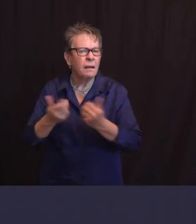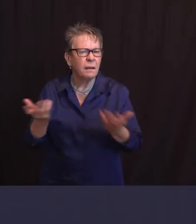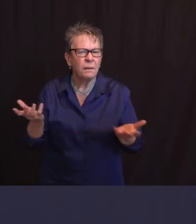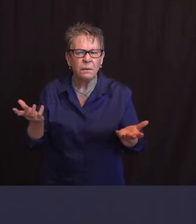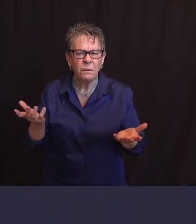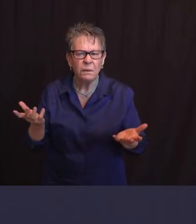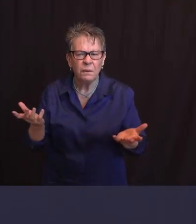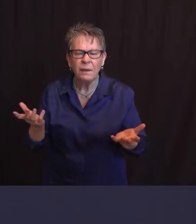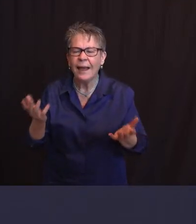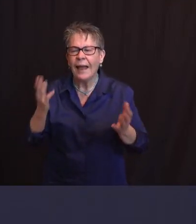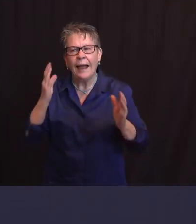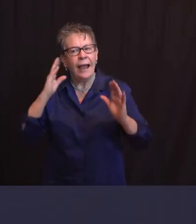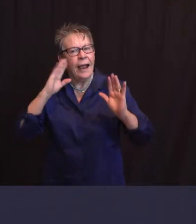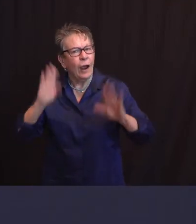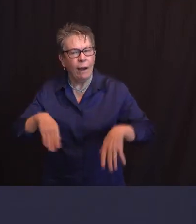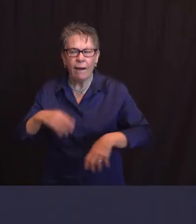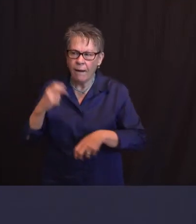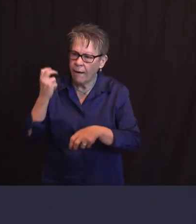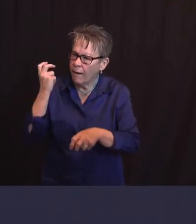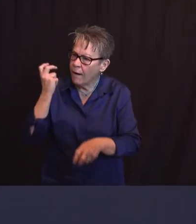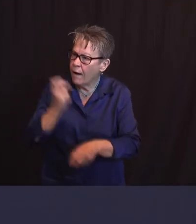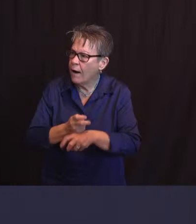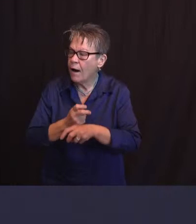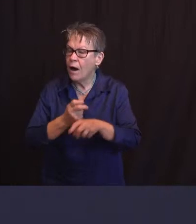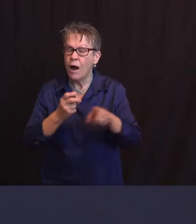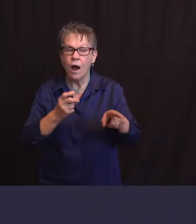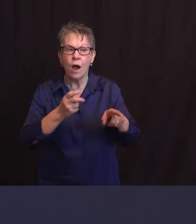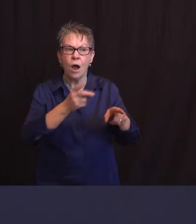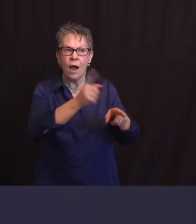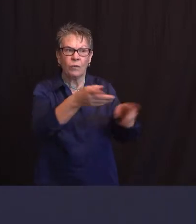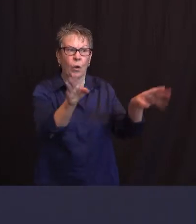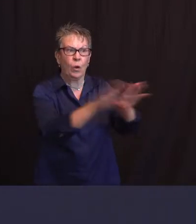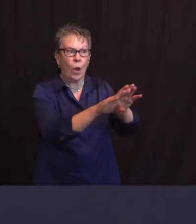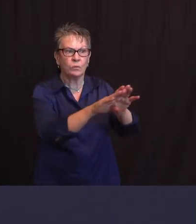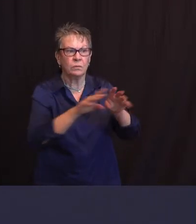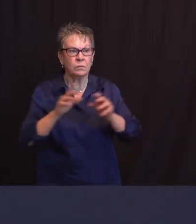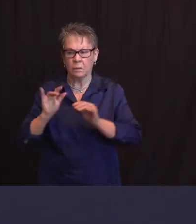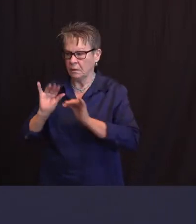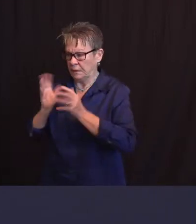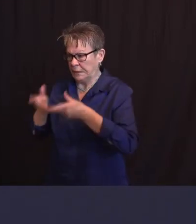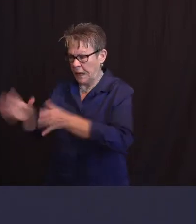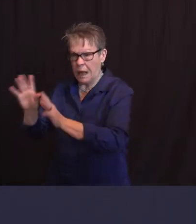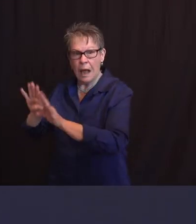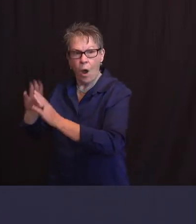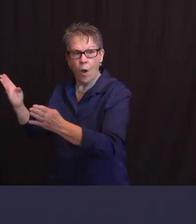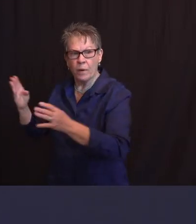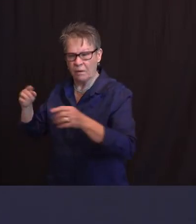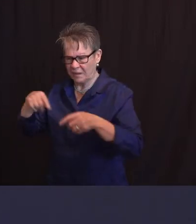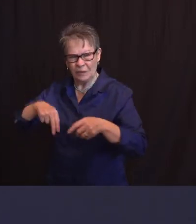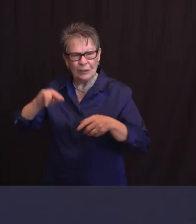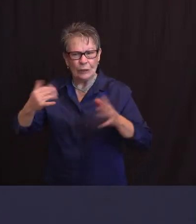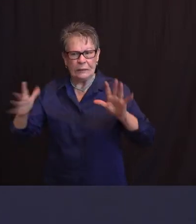least suggested, that, you know, this increase in the variants in New Jersey is causing a sharp,